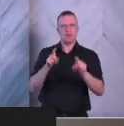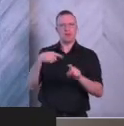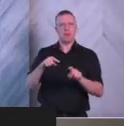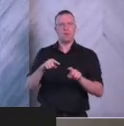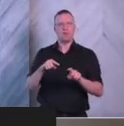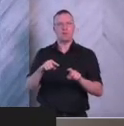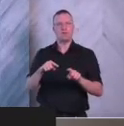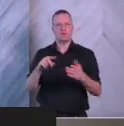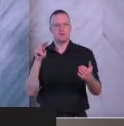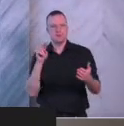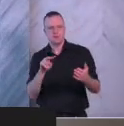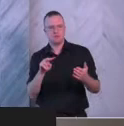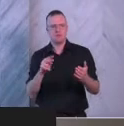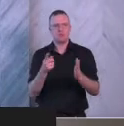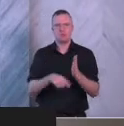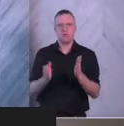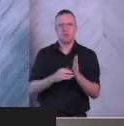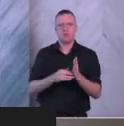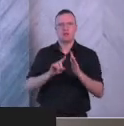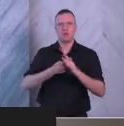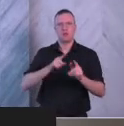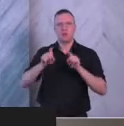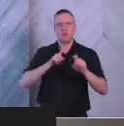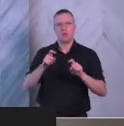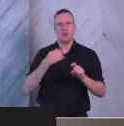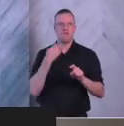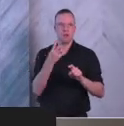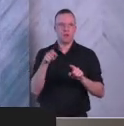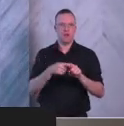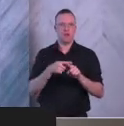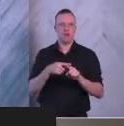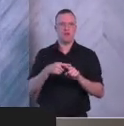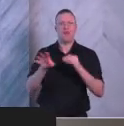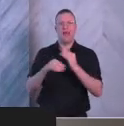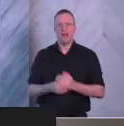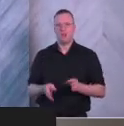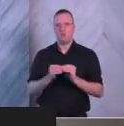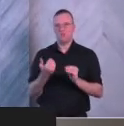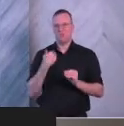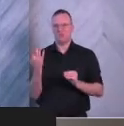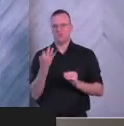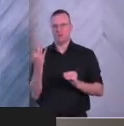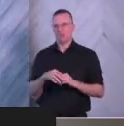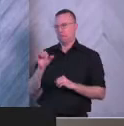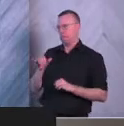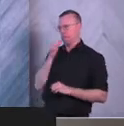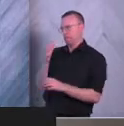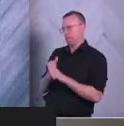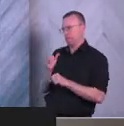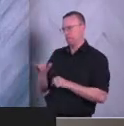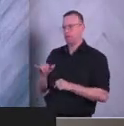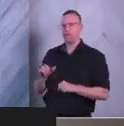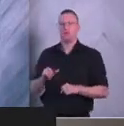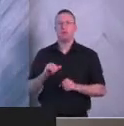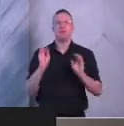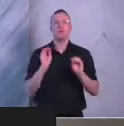double check to that. So the initial questions that were sent, there was 4, and then there was a follow-up email on Friday that had the Word document with the questions in